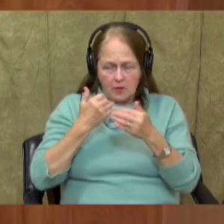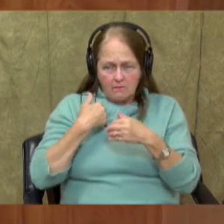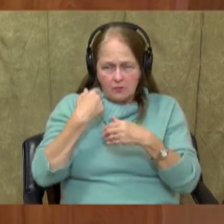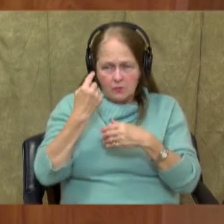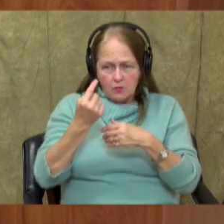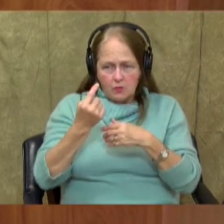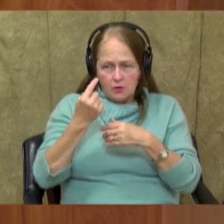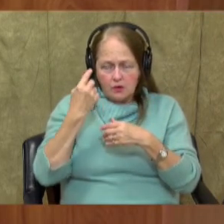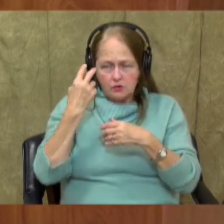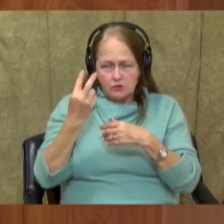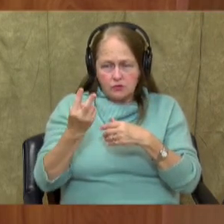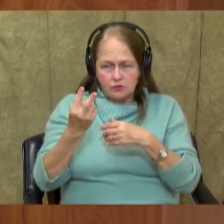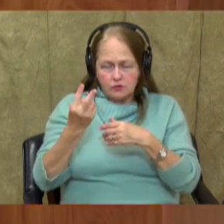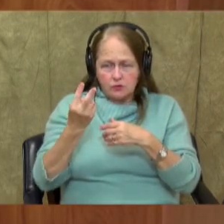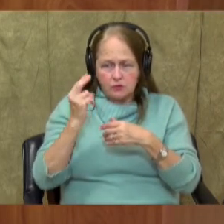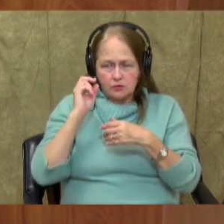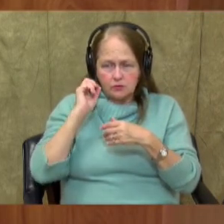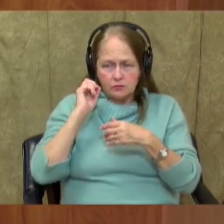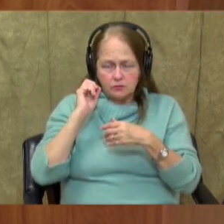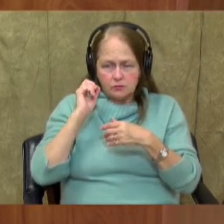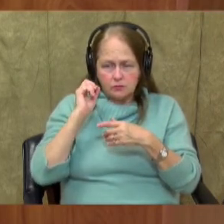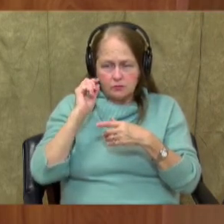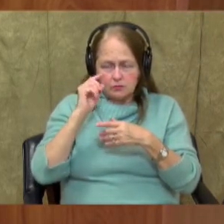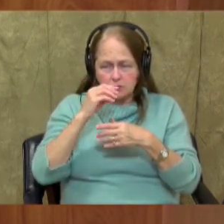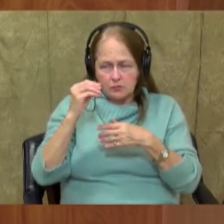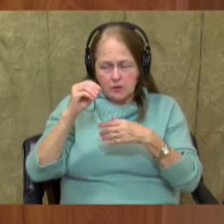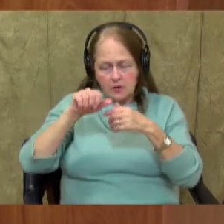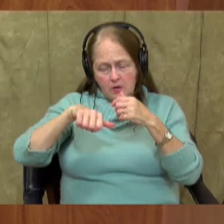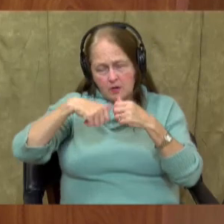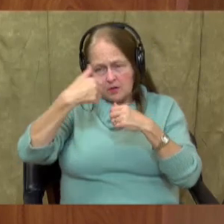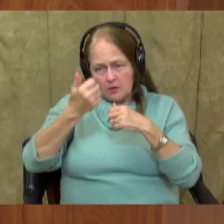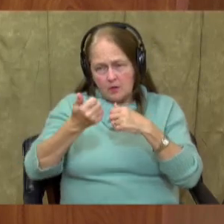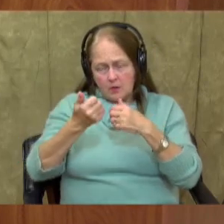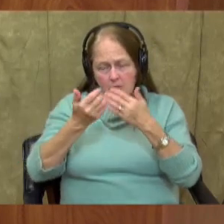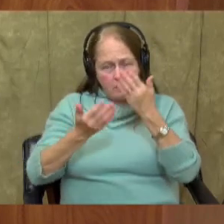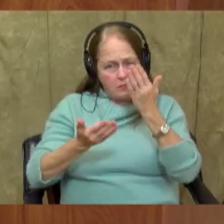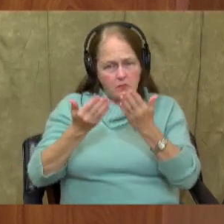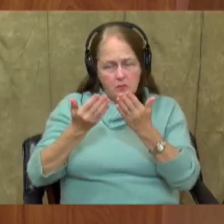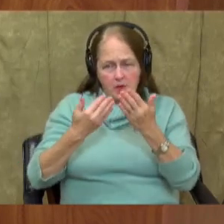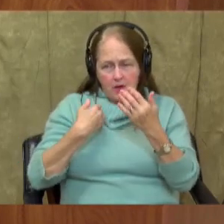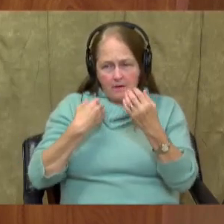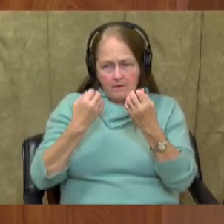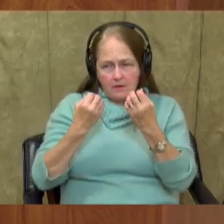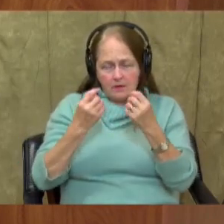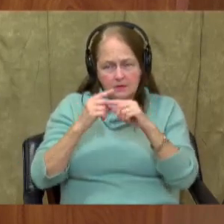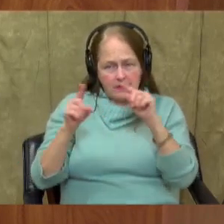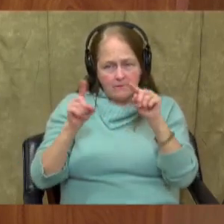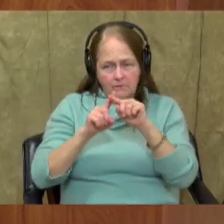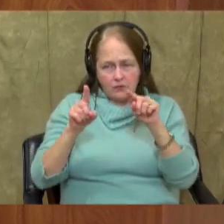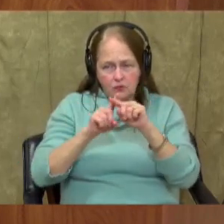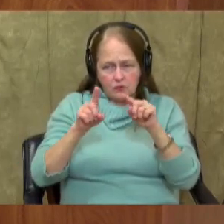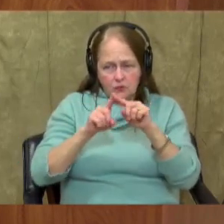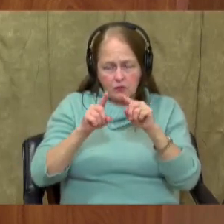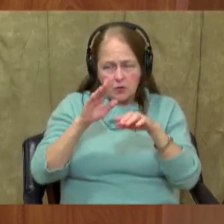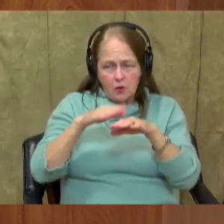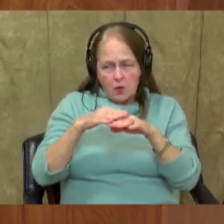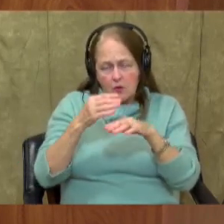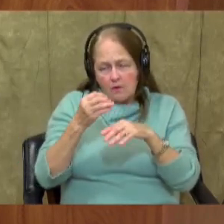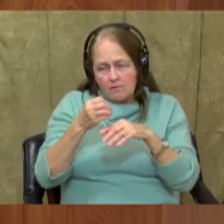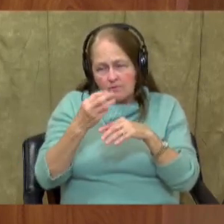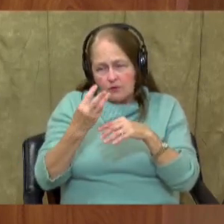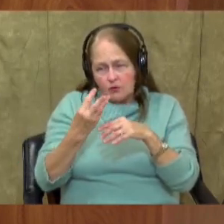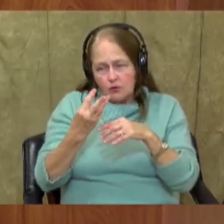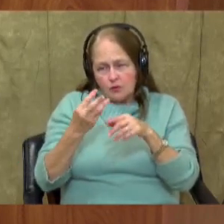two there. You may have more similarities. On the other hand, you may have a lot more differences with only a couple